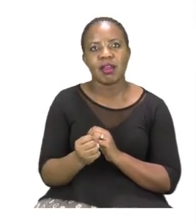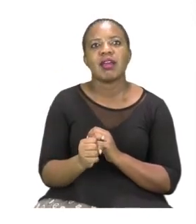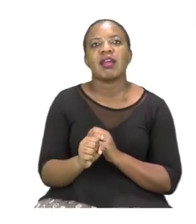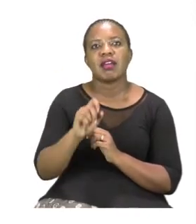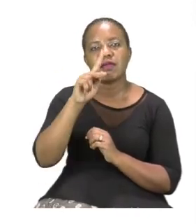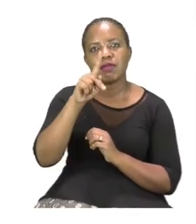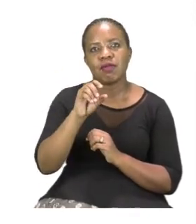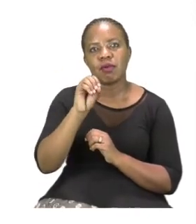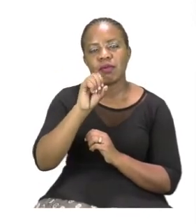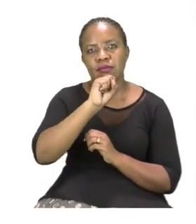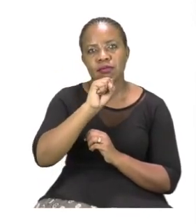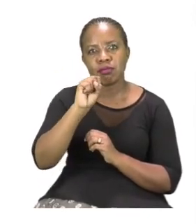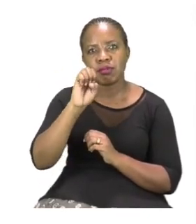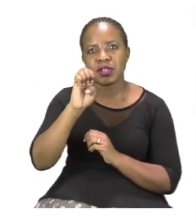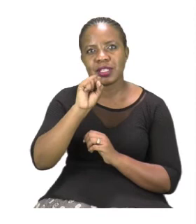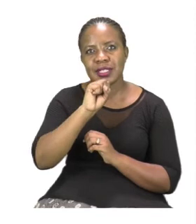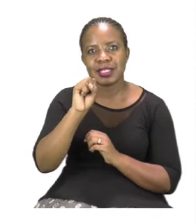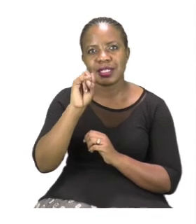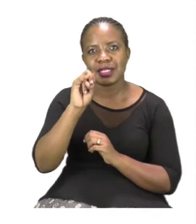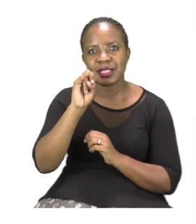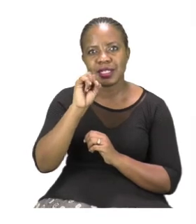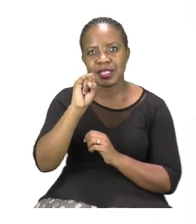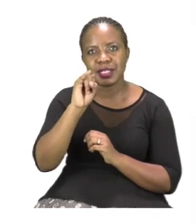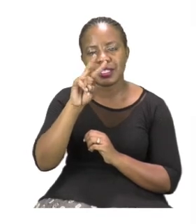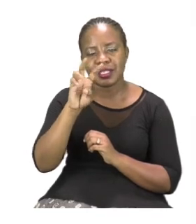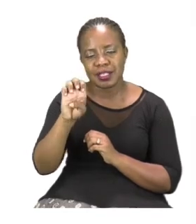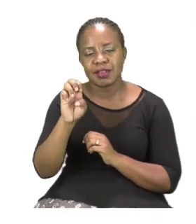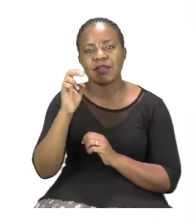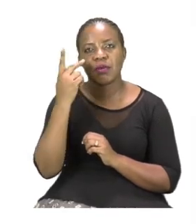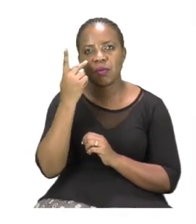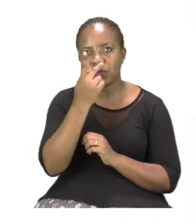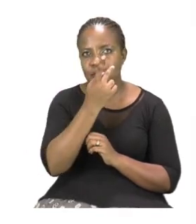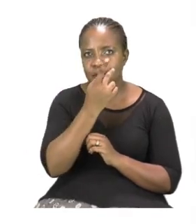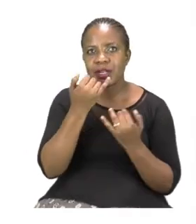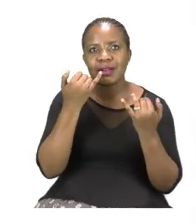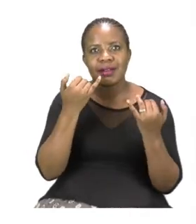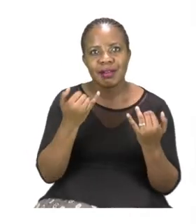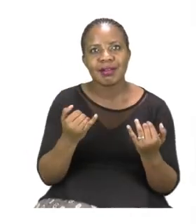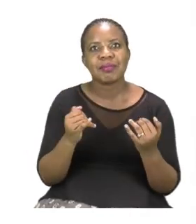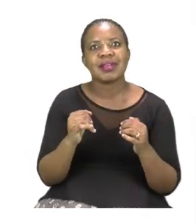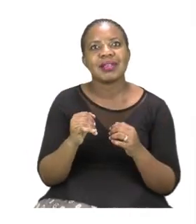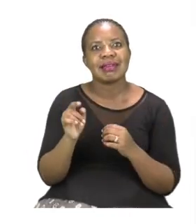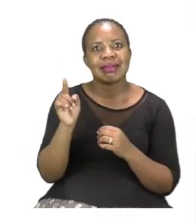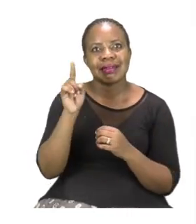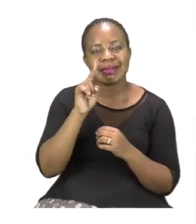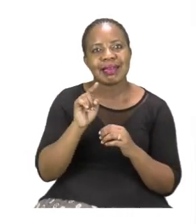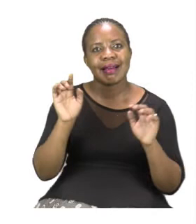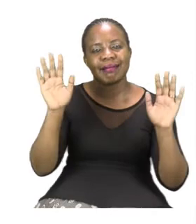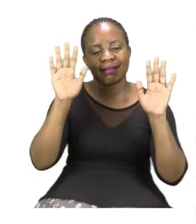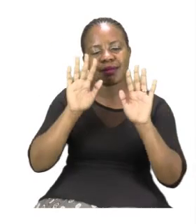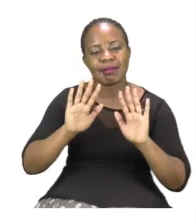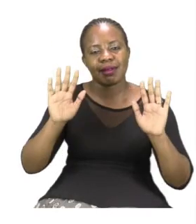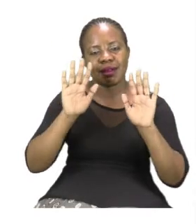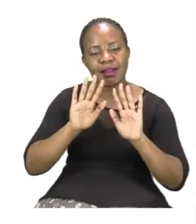circle and color in the possessive pronouns in each sentence. Let's take a